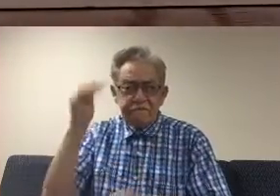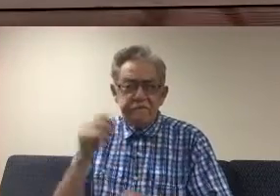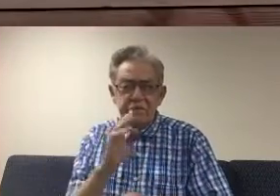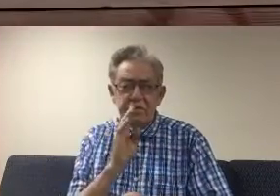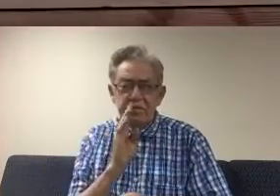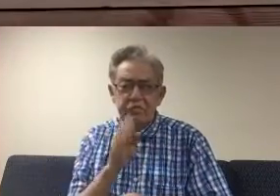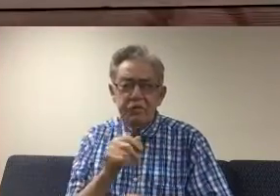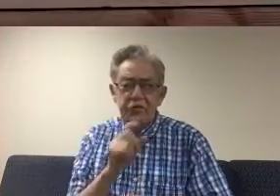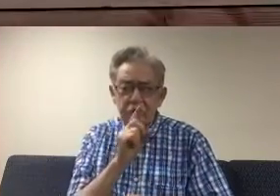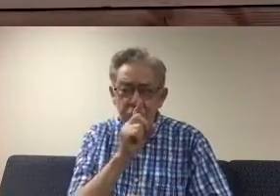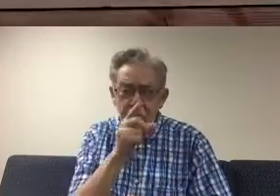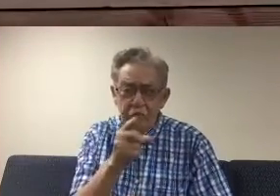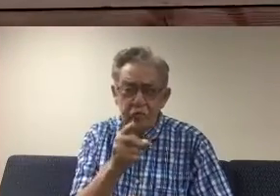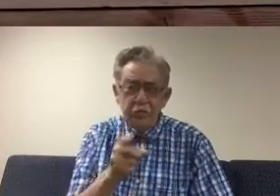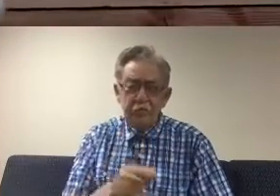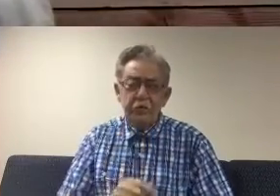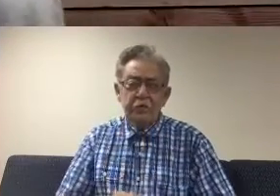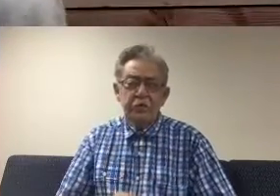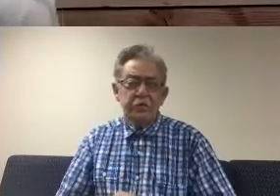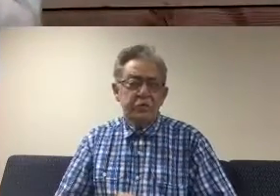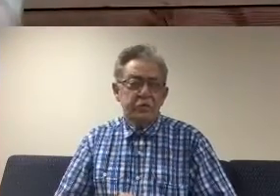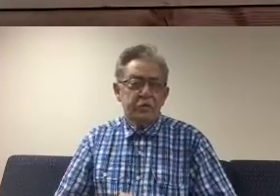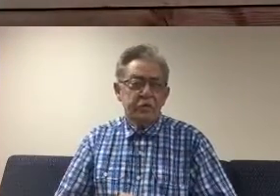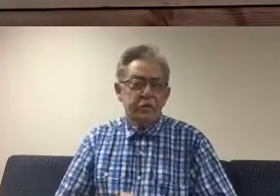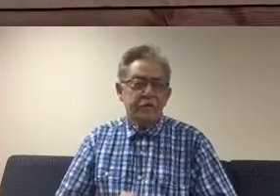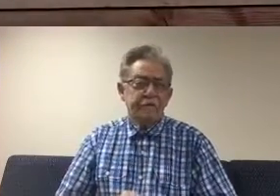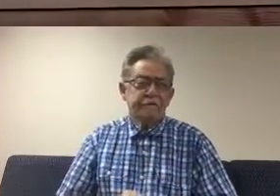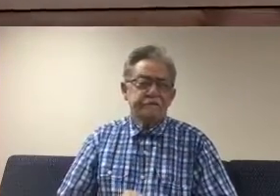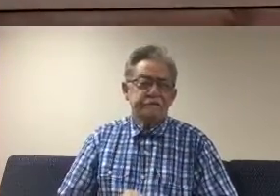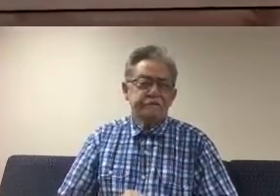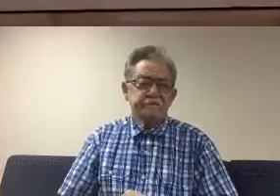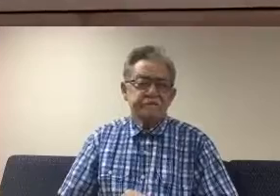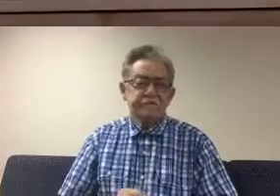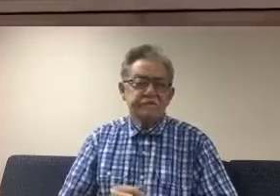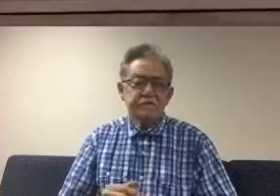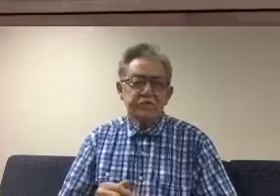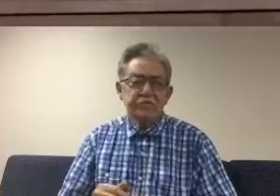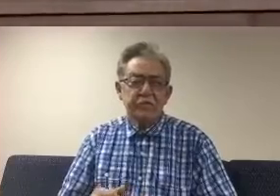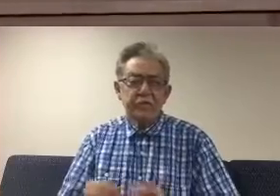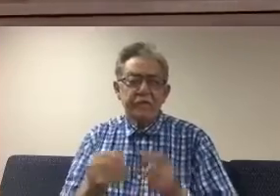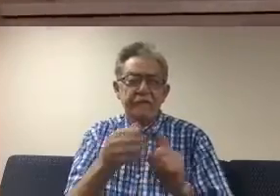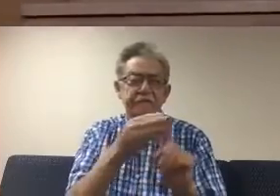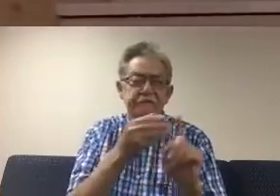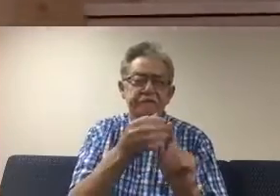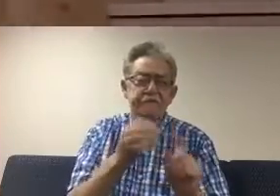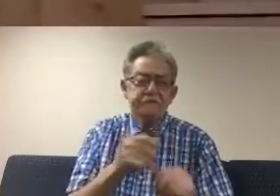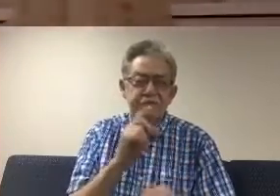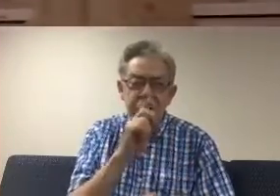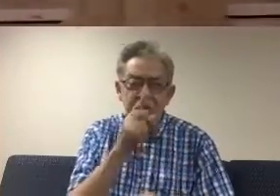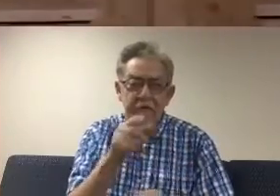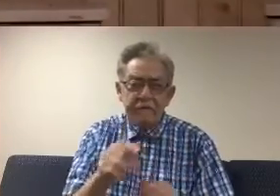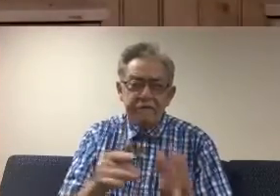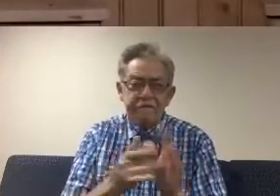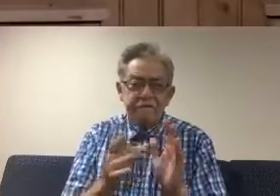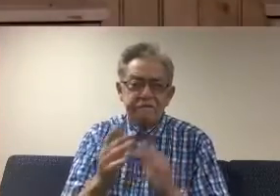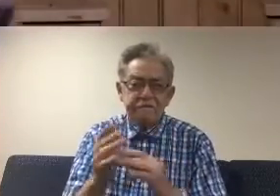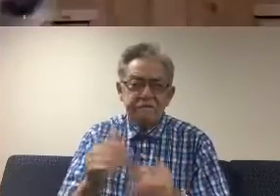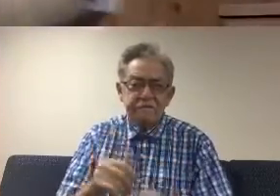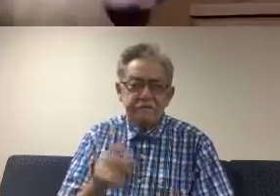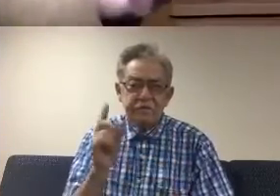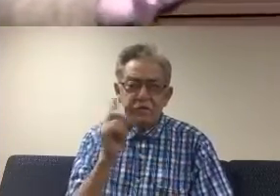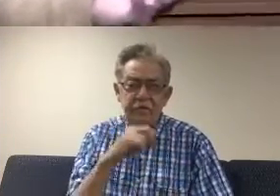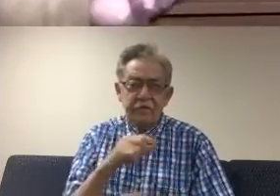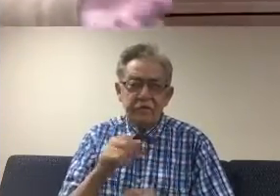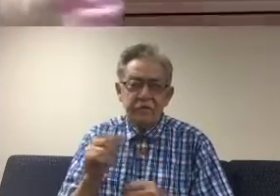never turned. You see, popular truth then was that Jesus was a false apostle. Popular